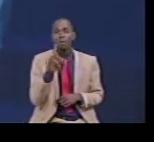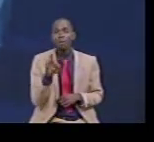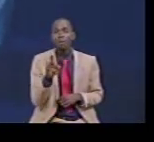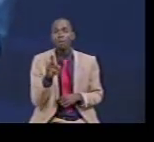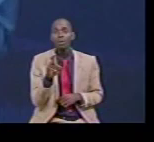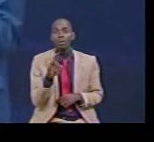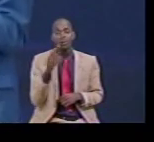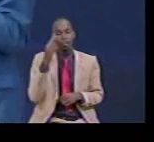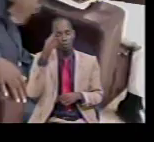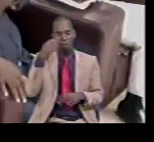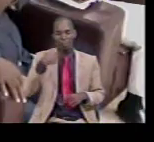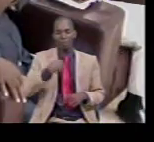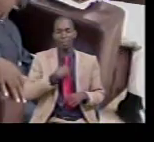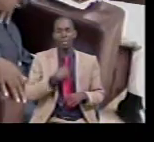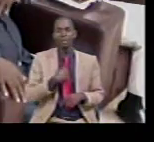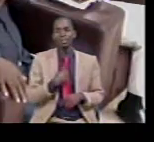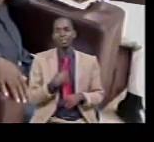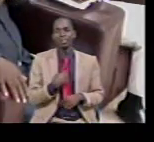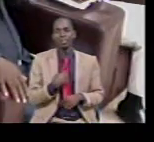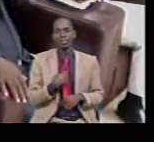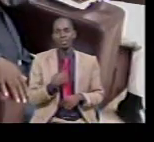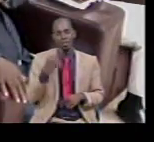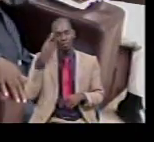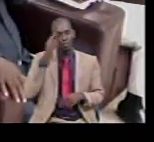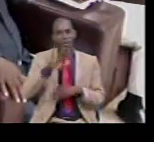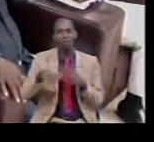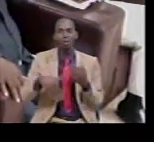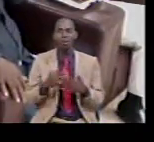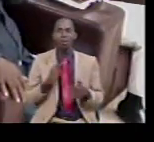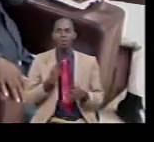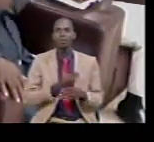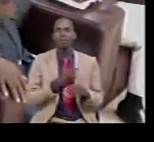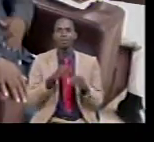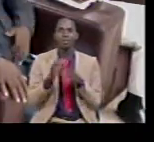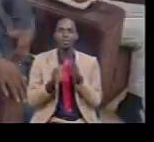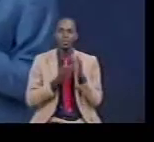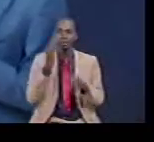me. For all of us in Jesus' name.